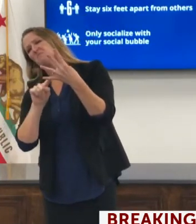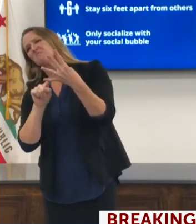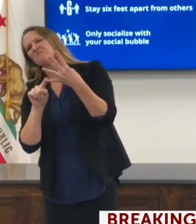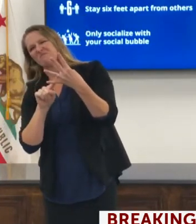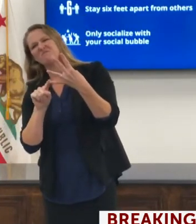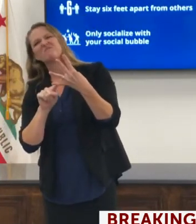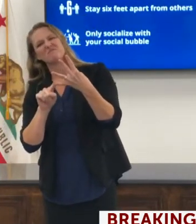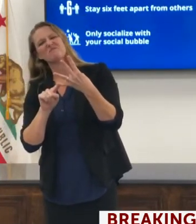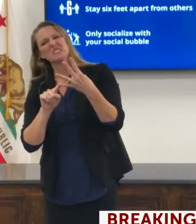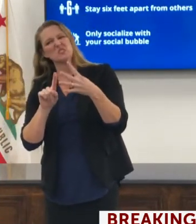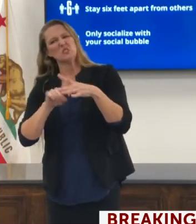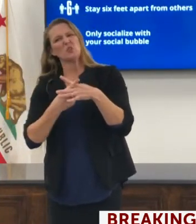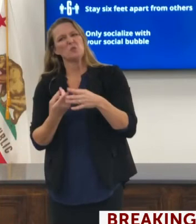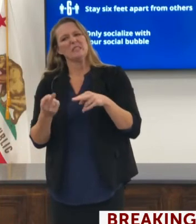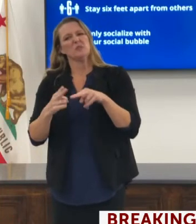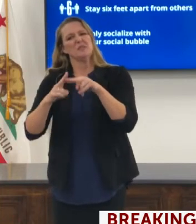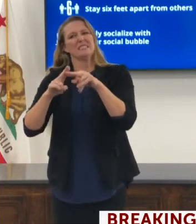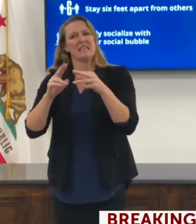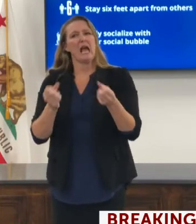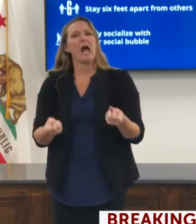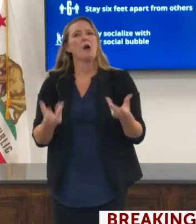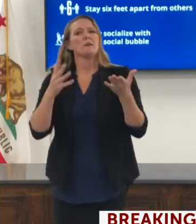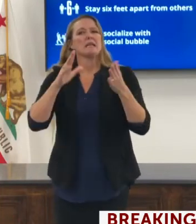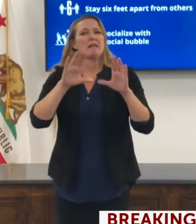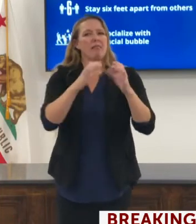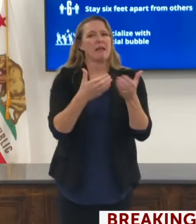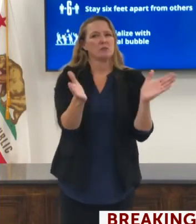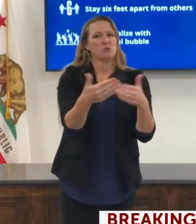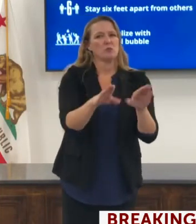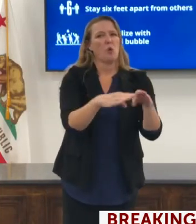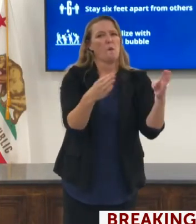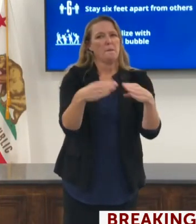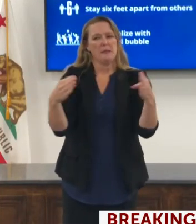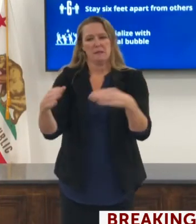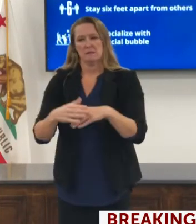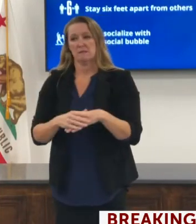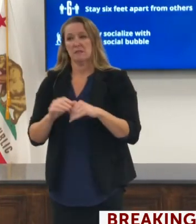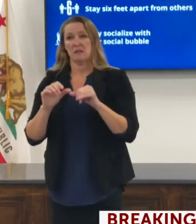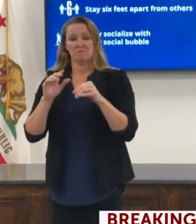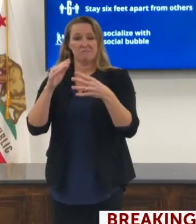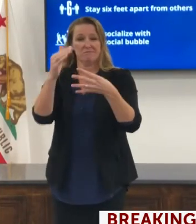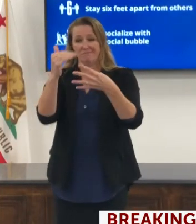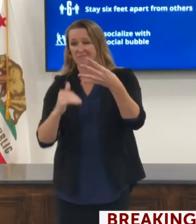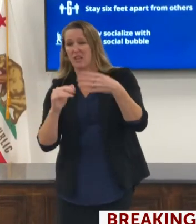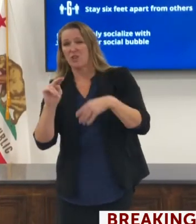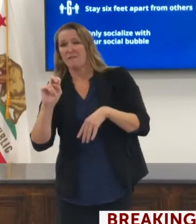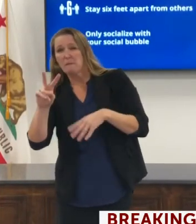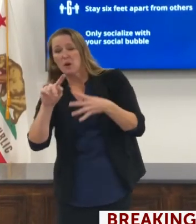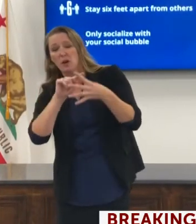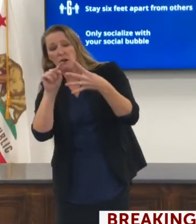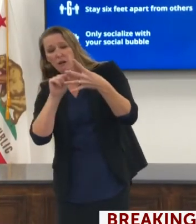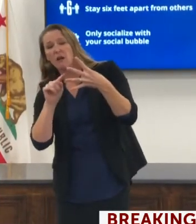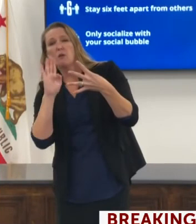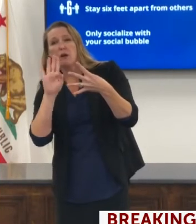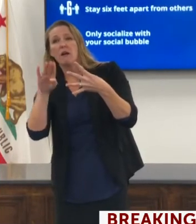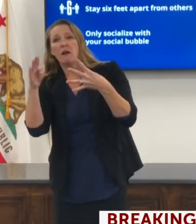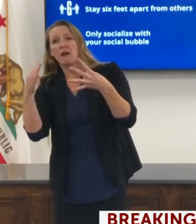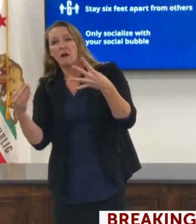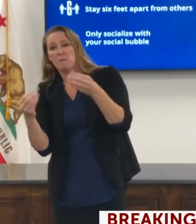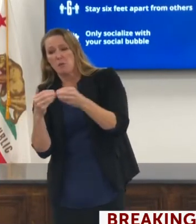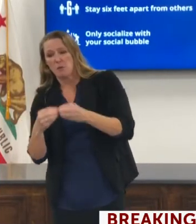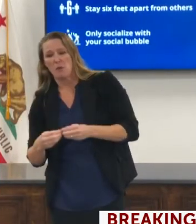would continue to increase. But it is different in each local jurisdiction. Each local school district